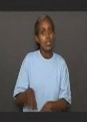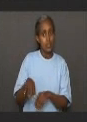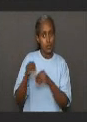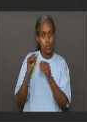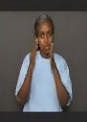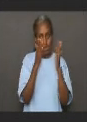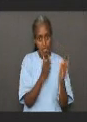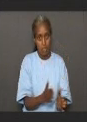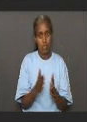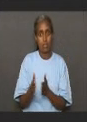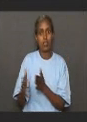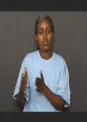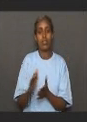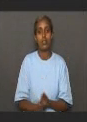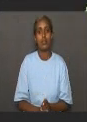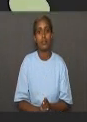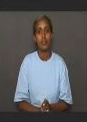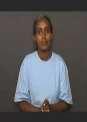Students, let's get ready.